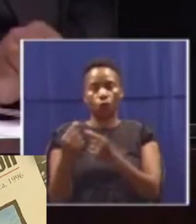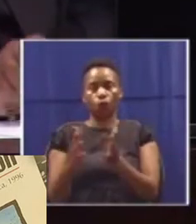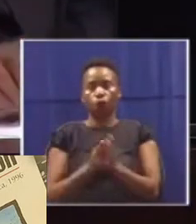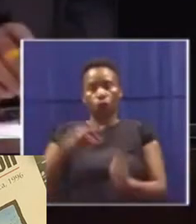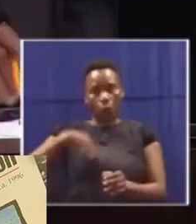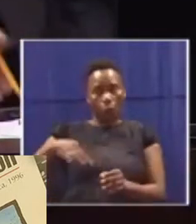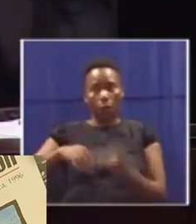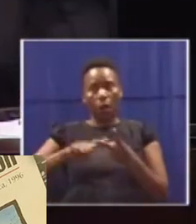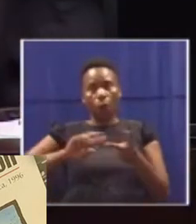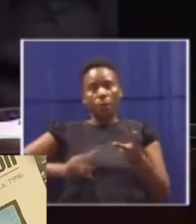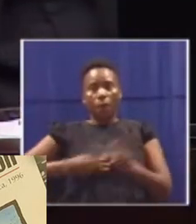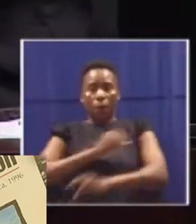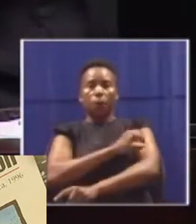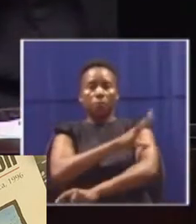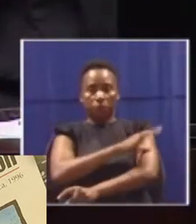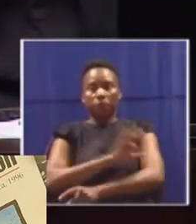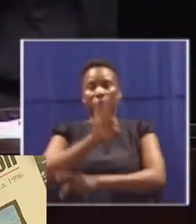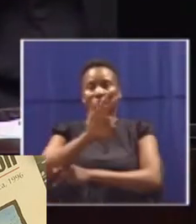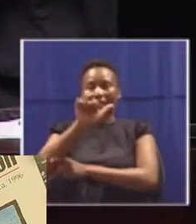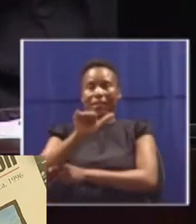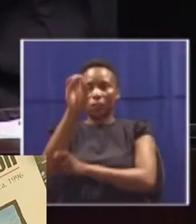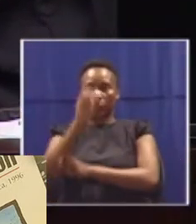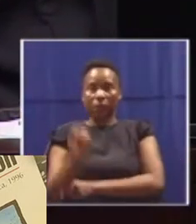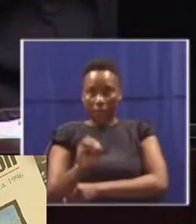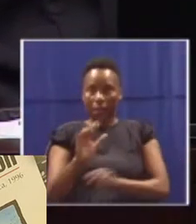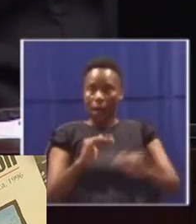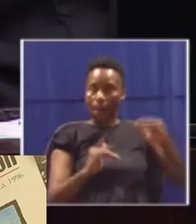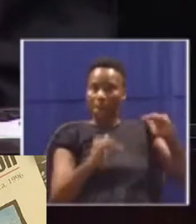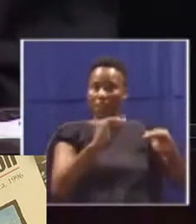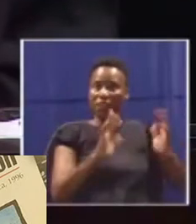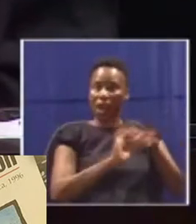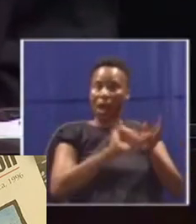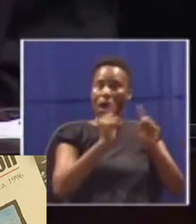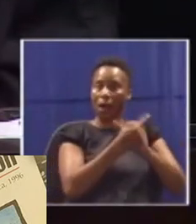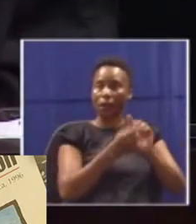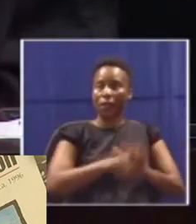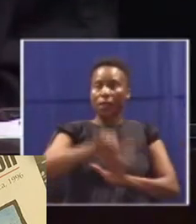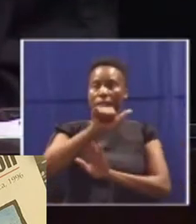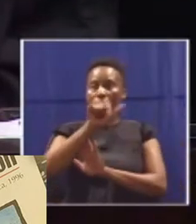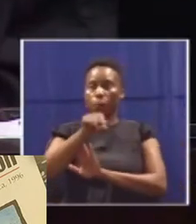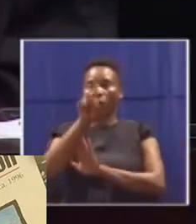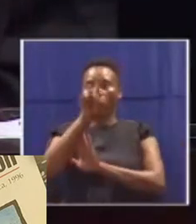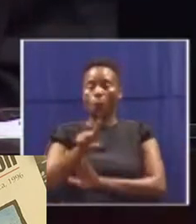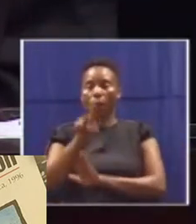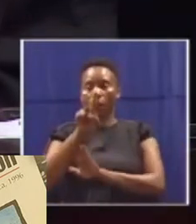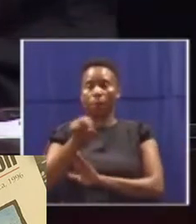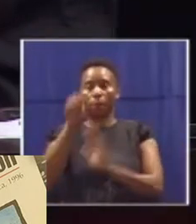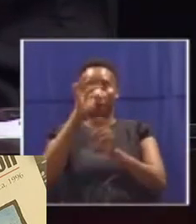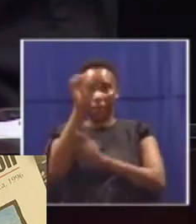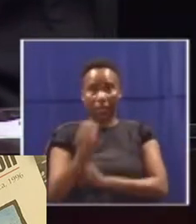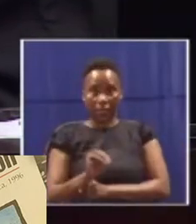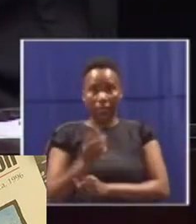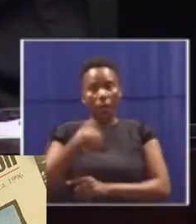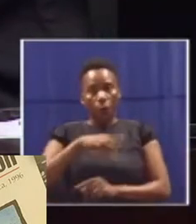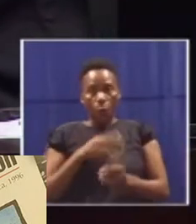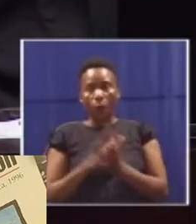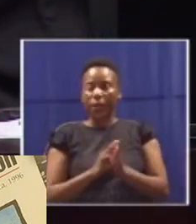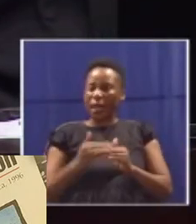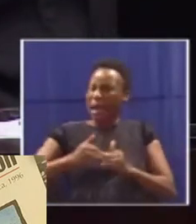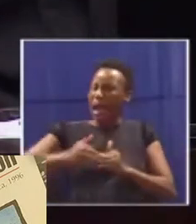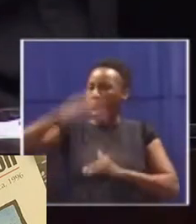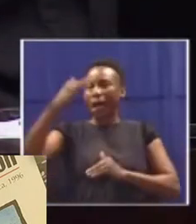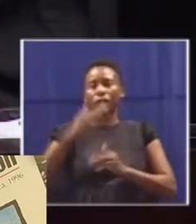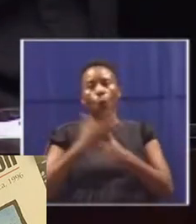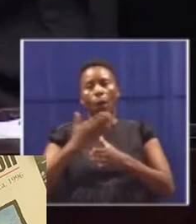At 42.6% and measured against the world average of 6.1%, we have the highest unemployment rate